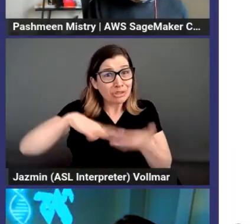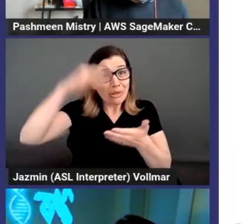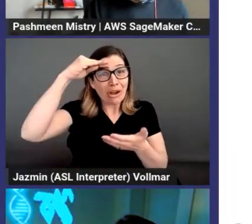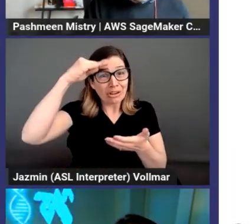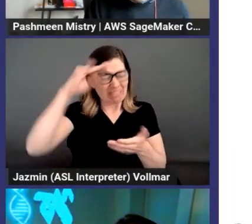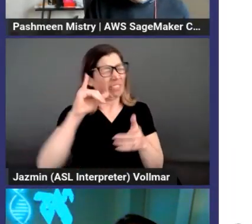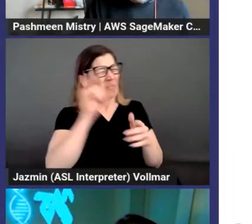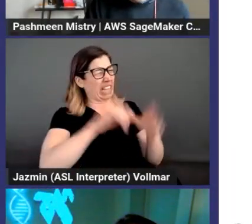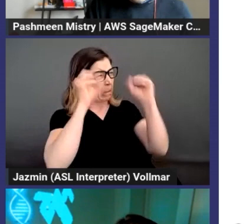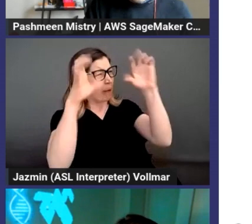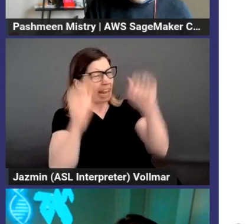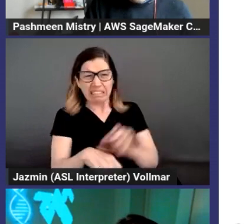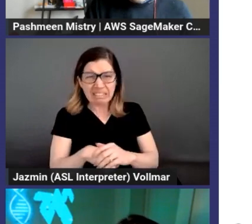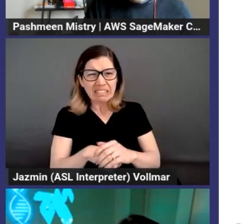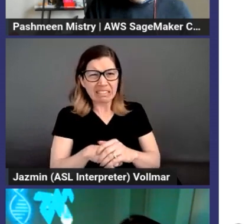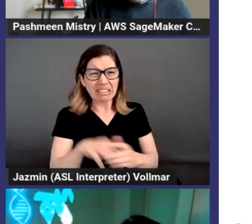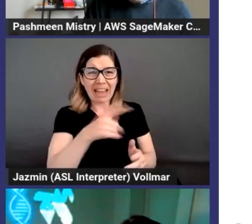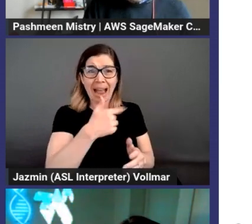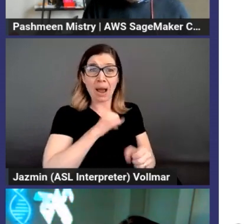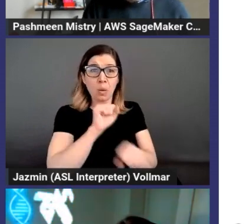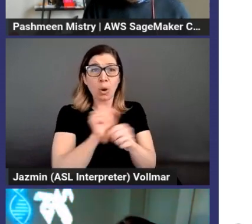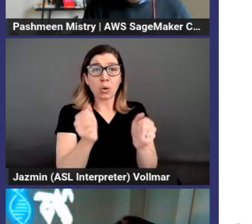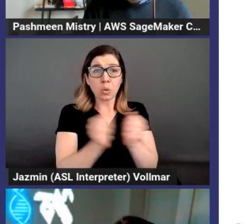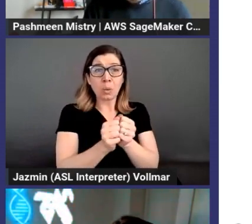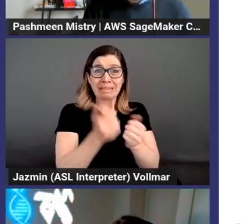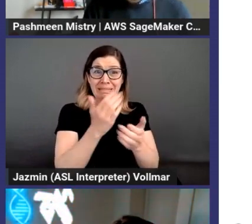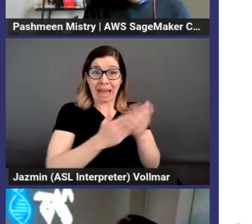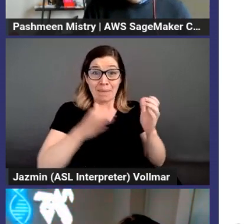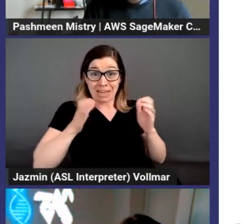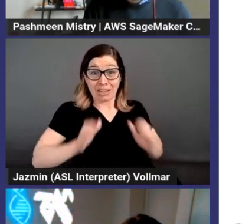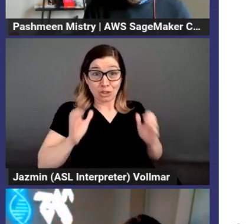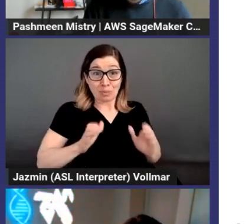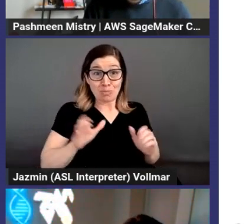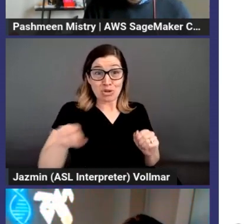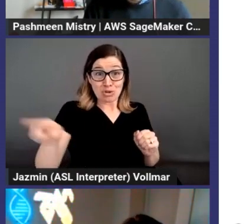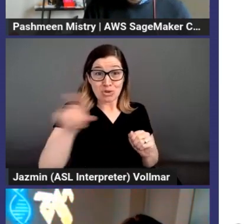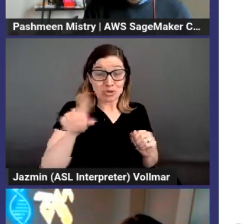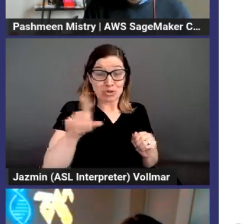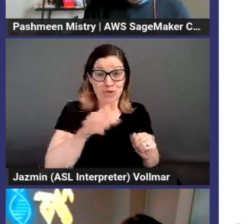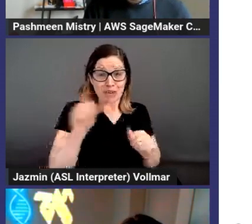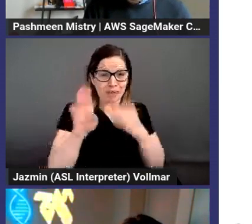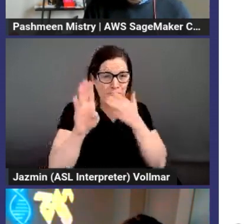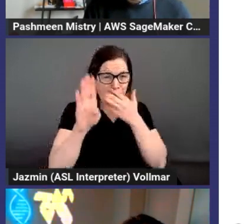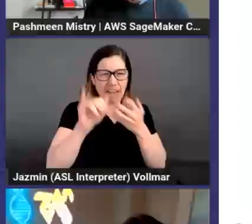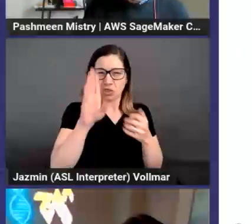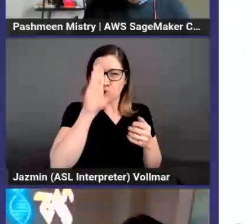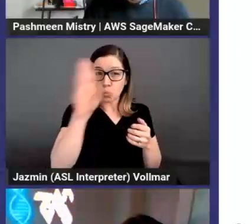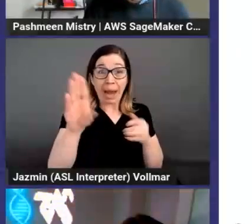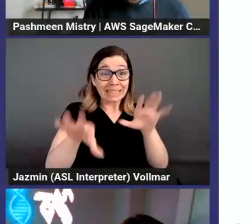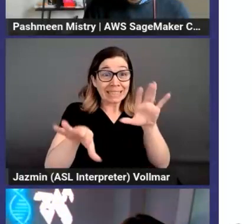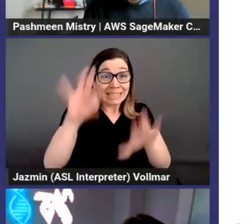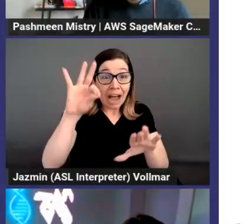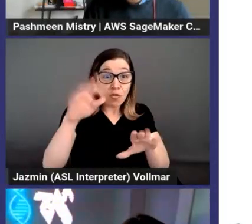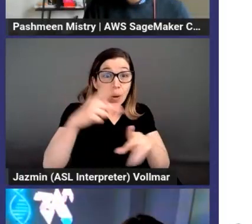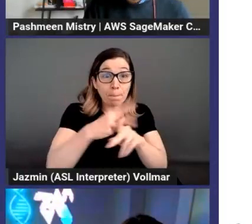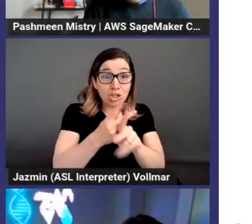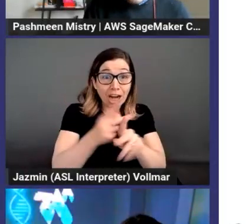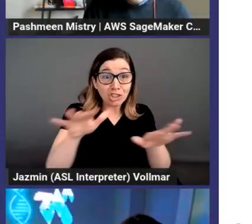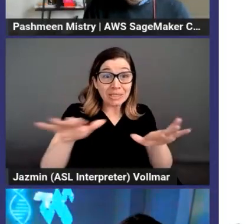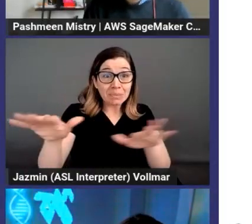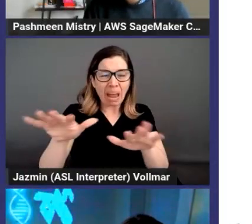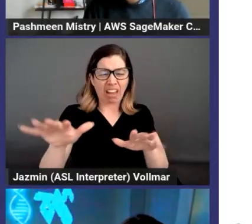That's amazing. Yeah, I work with some customers in the drug discovery and production space. So this is cool to see